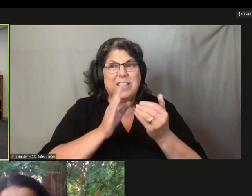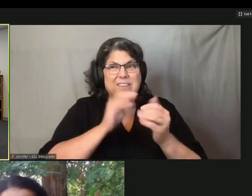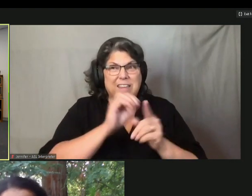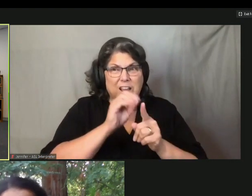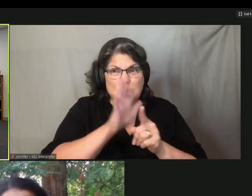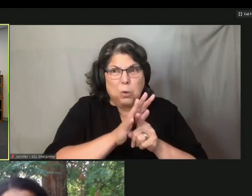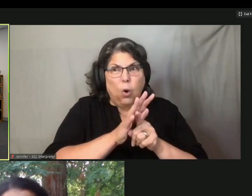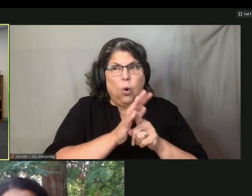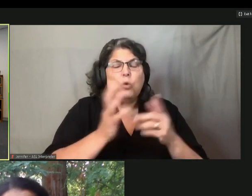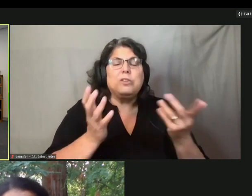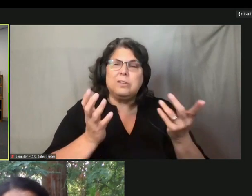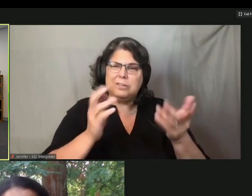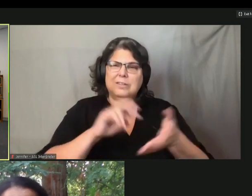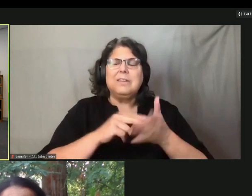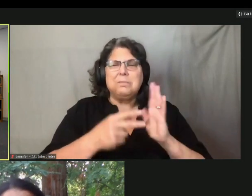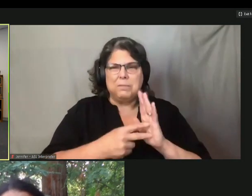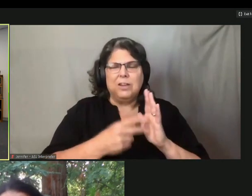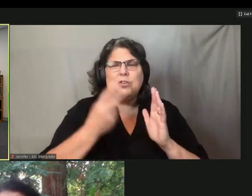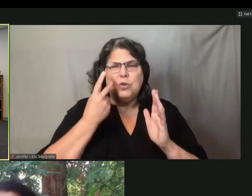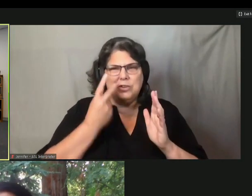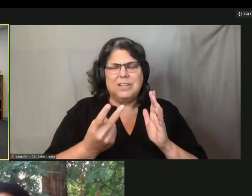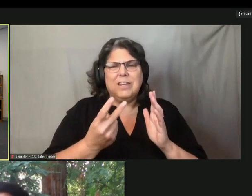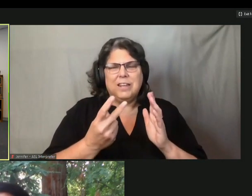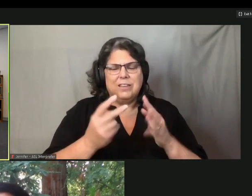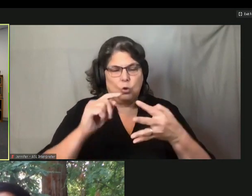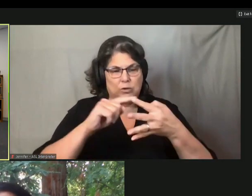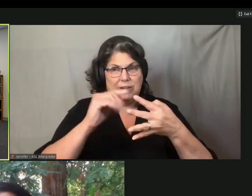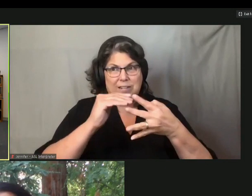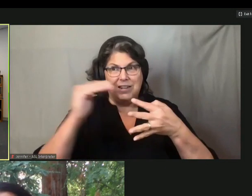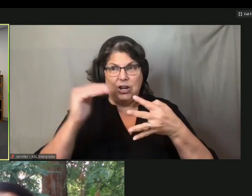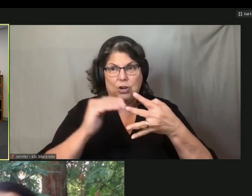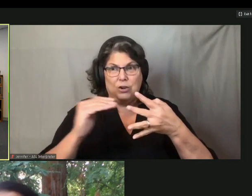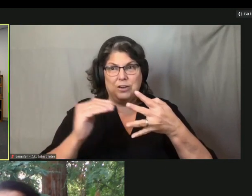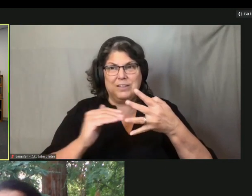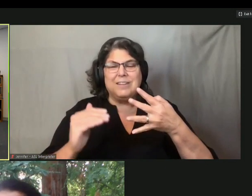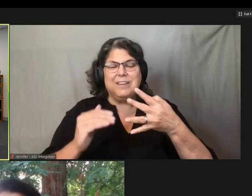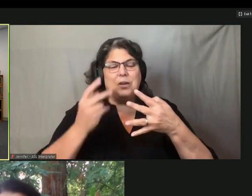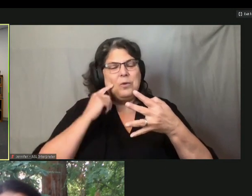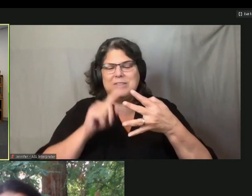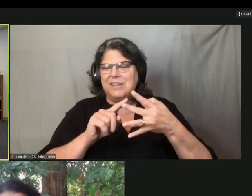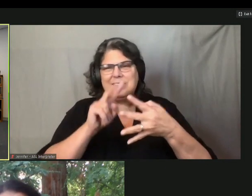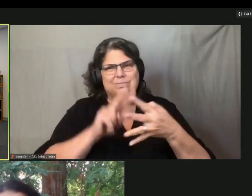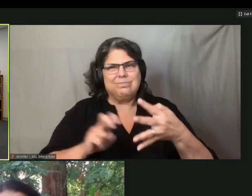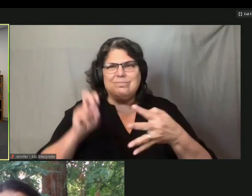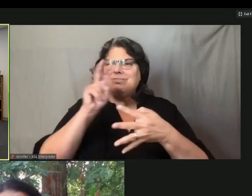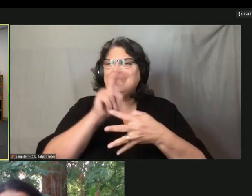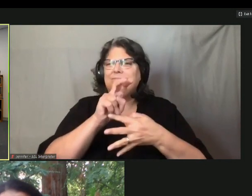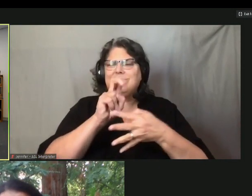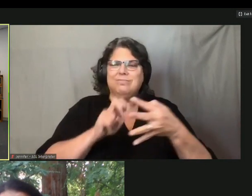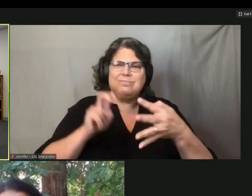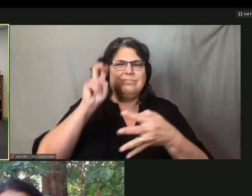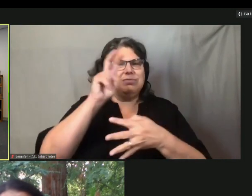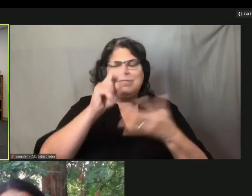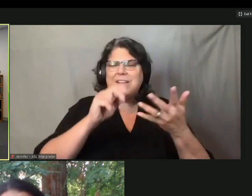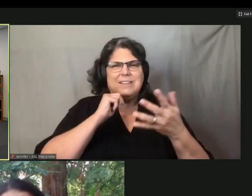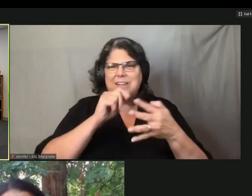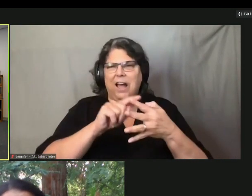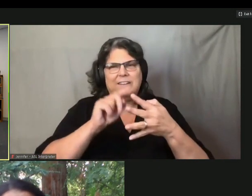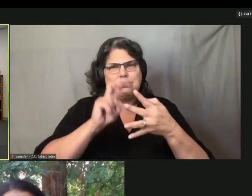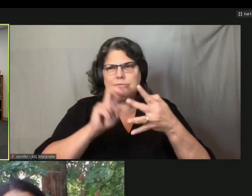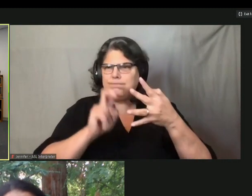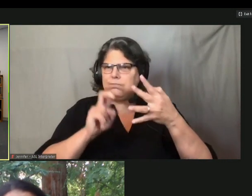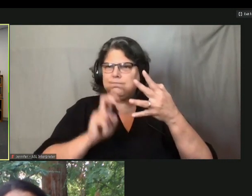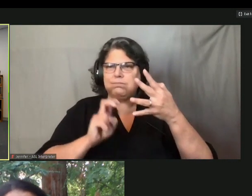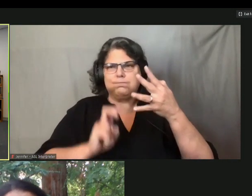that profile, that those tier systems, you're going to see us move back rather than forward. So the idea is to keep